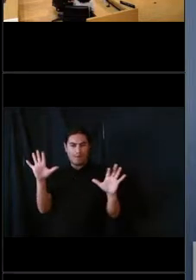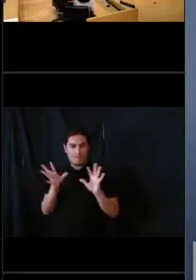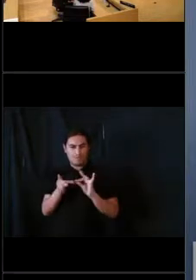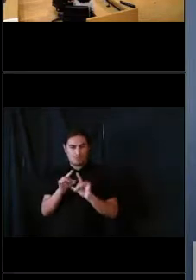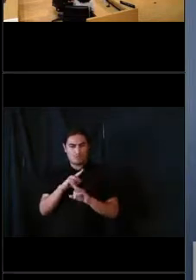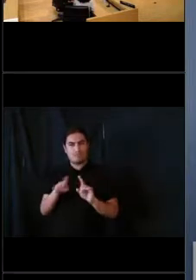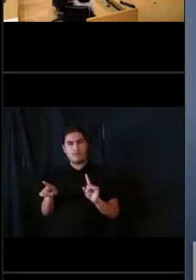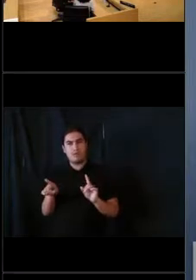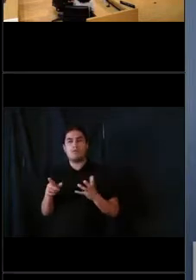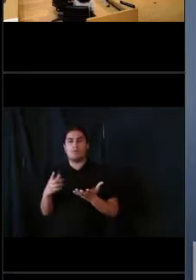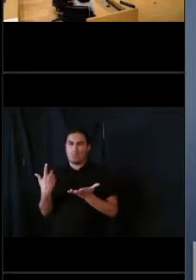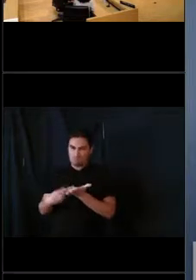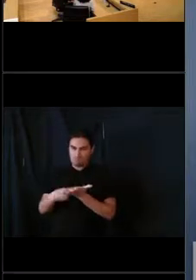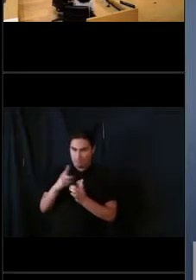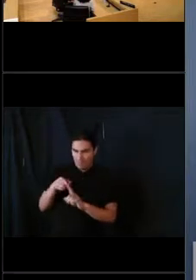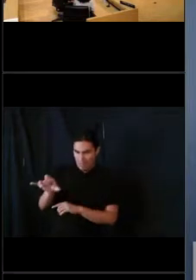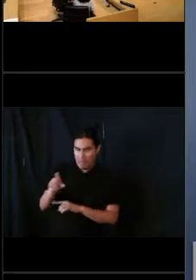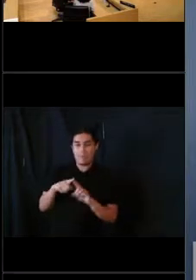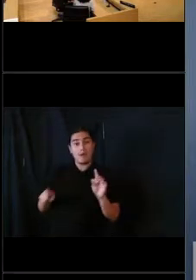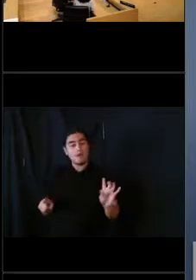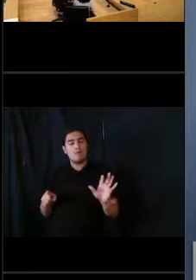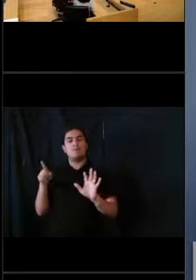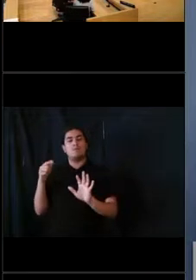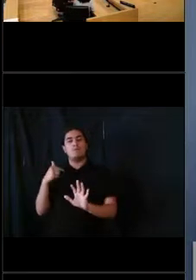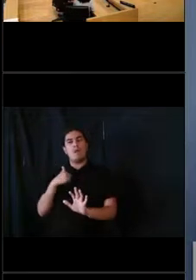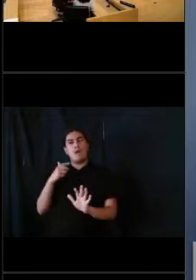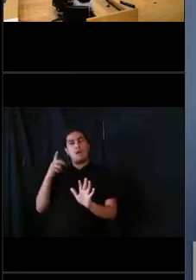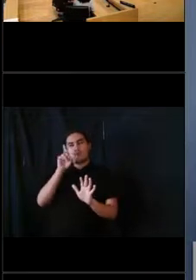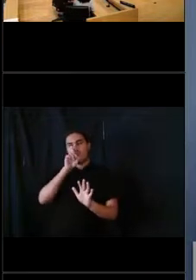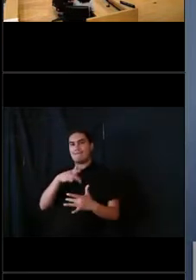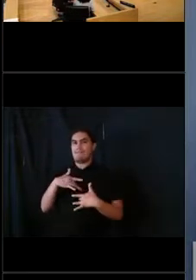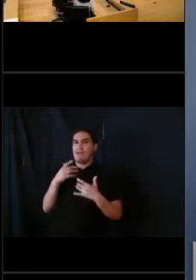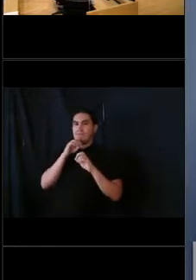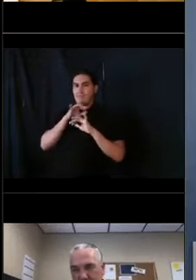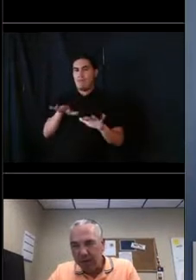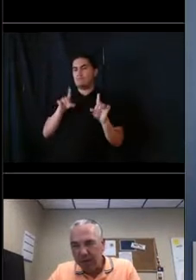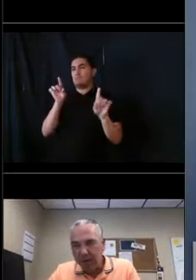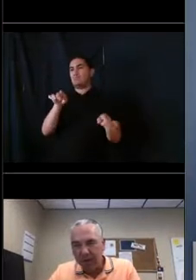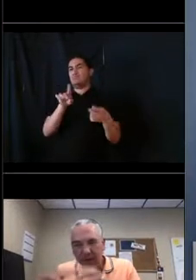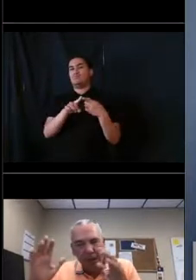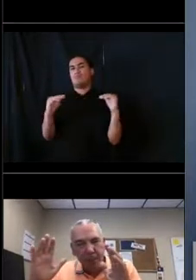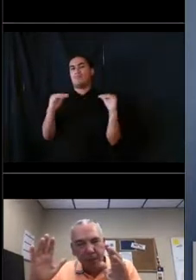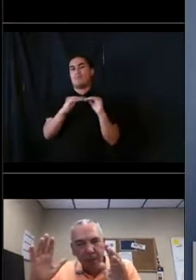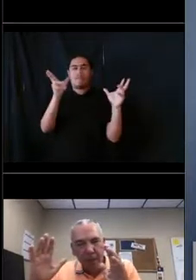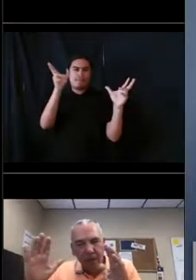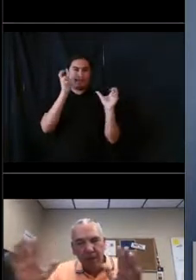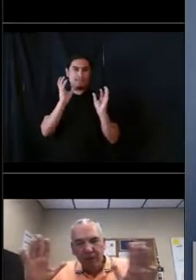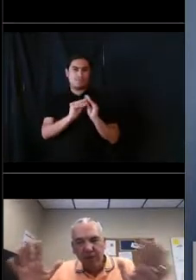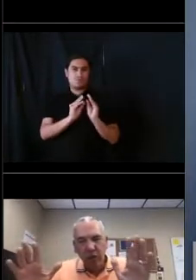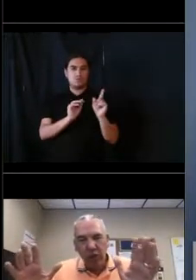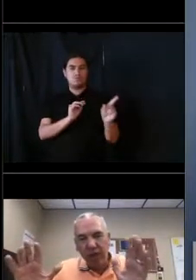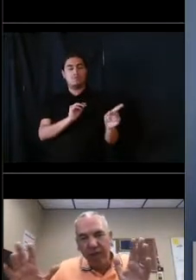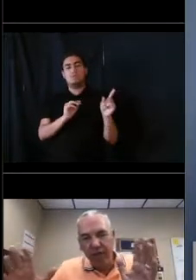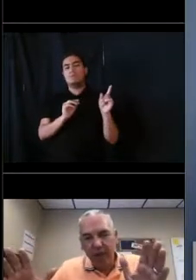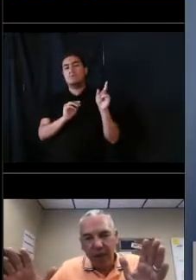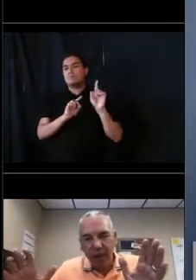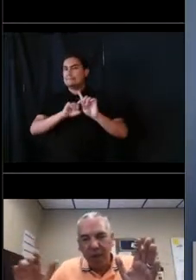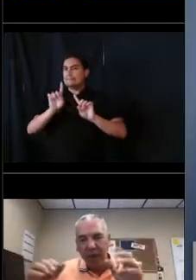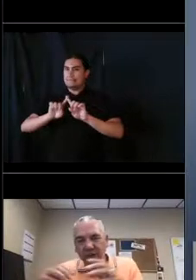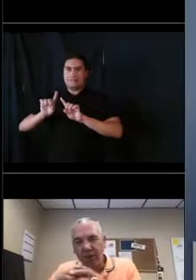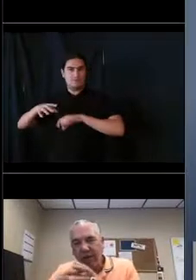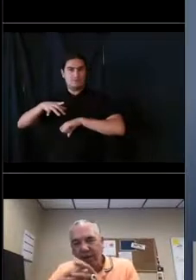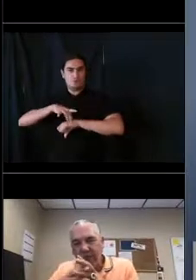really what i'm interested in i was able to bless really to be able to attend two of the equity listing sessions uh very different geographies